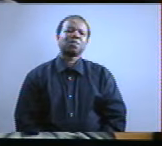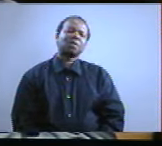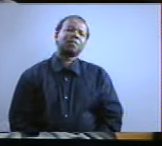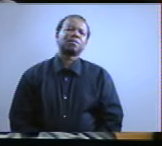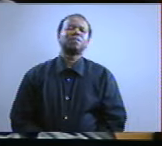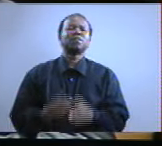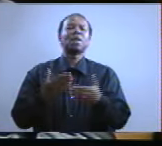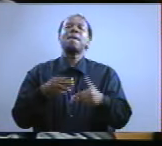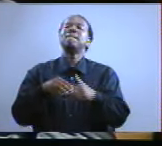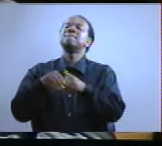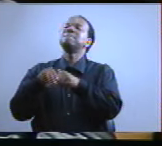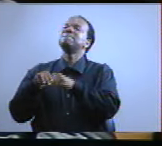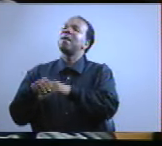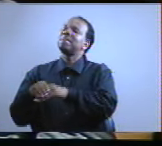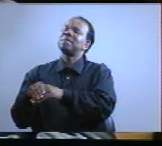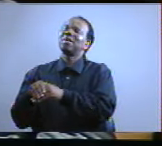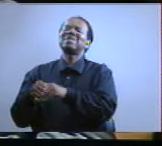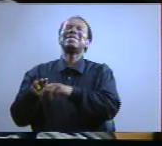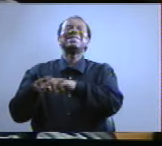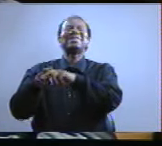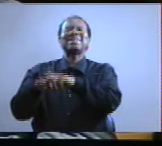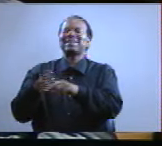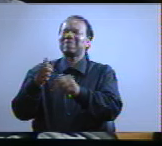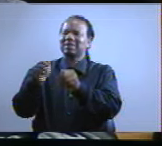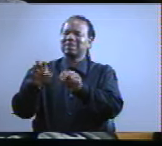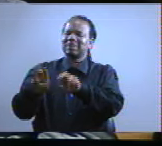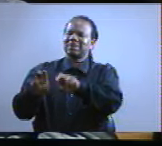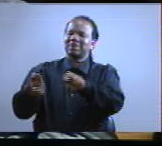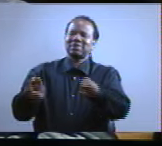Will members please take their seats, allocated seats?